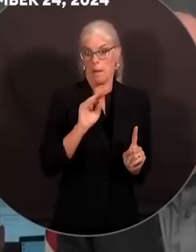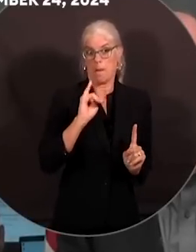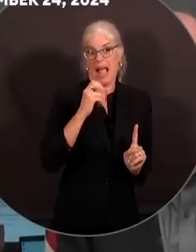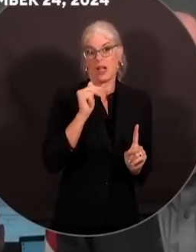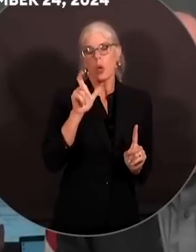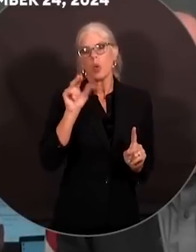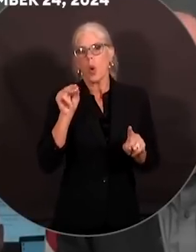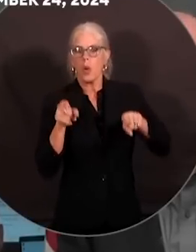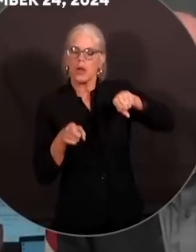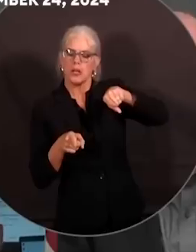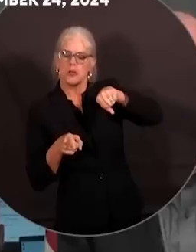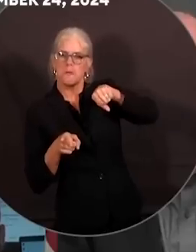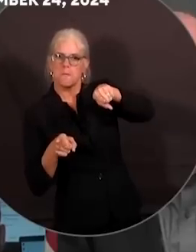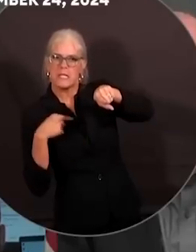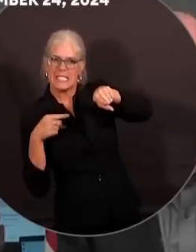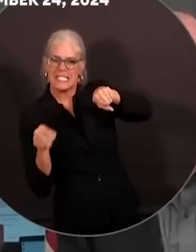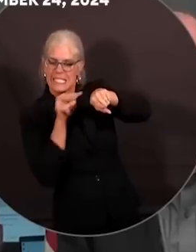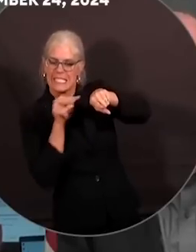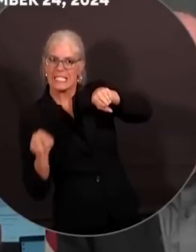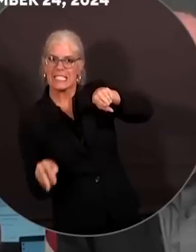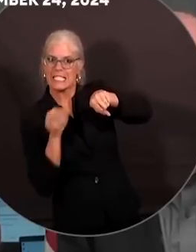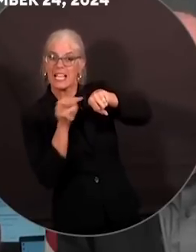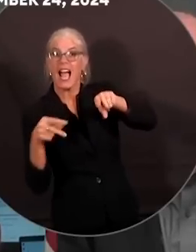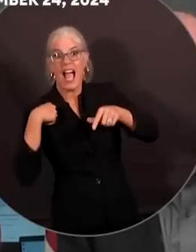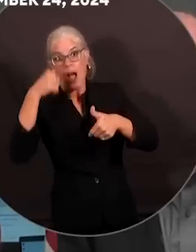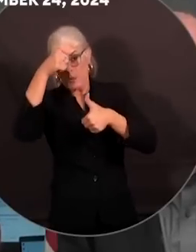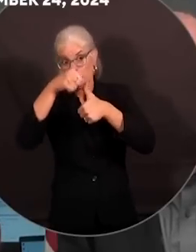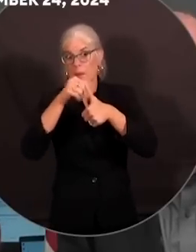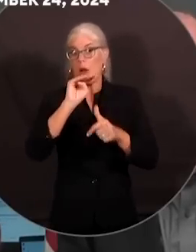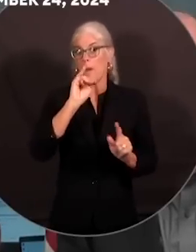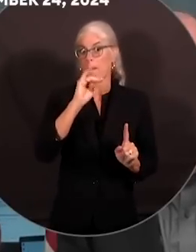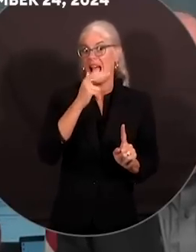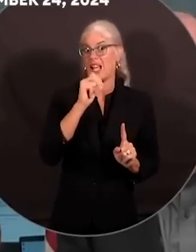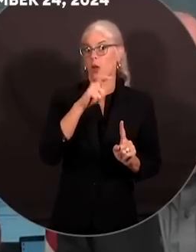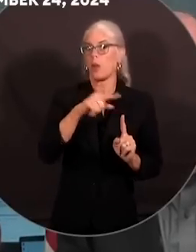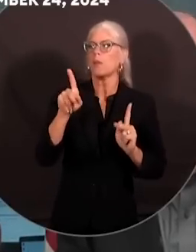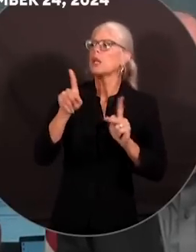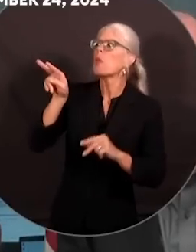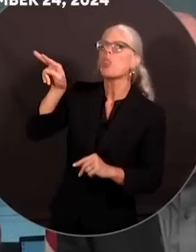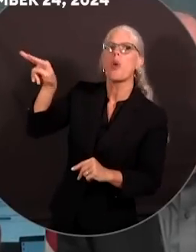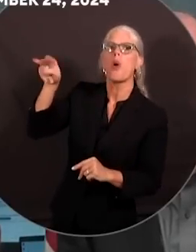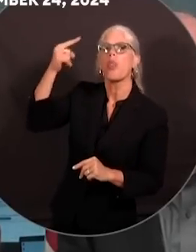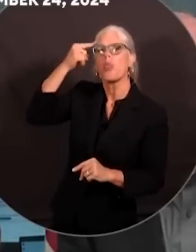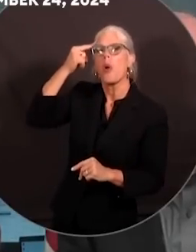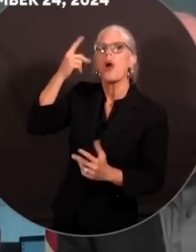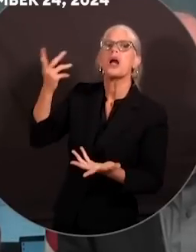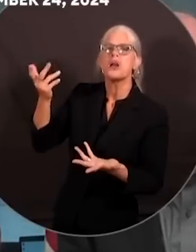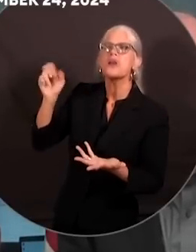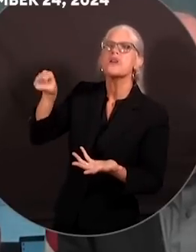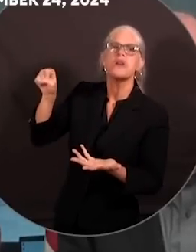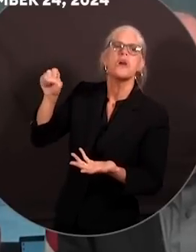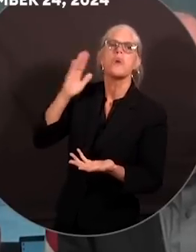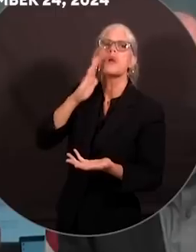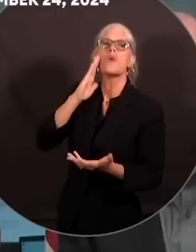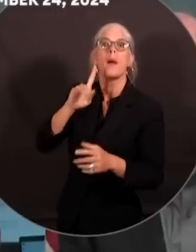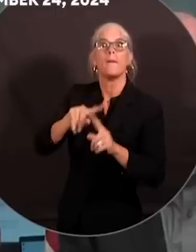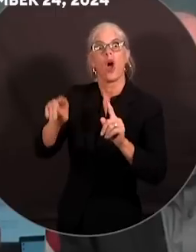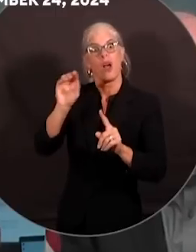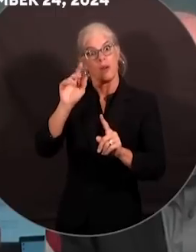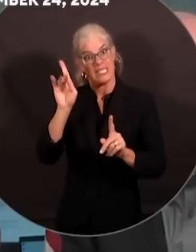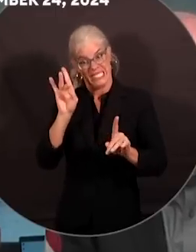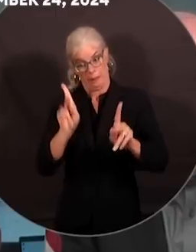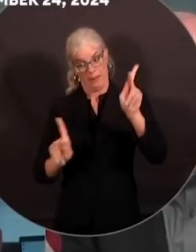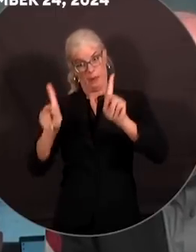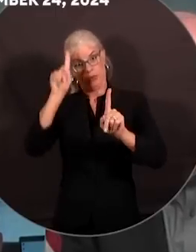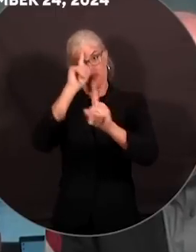Michael, people knew there was some weather out there. They thought there would be something. No one was predicting a Category